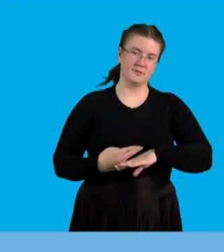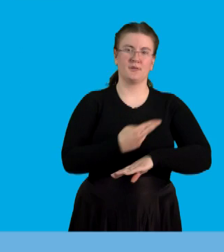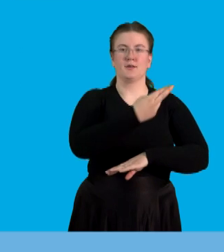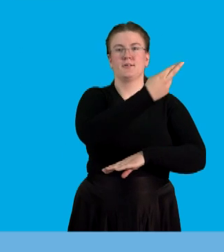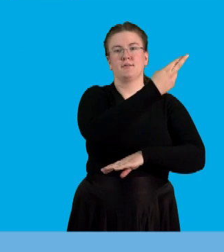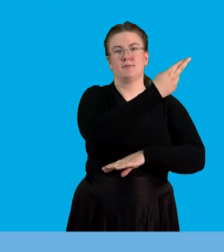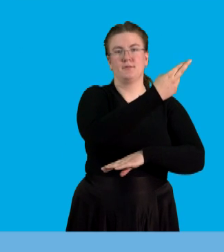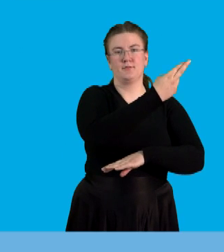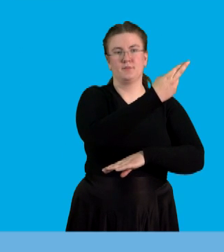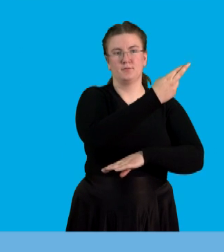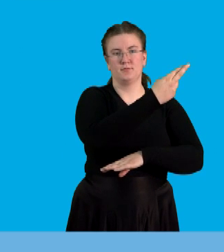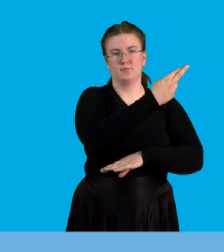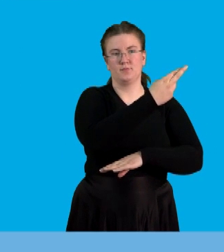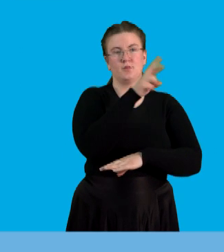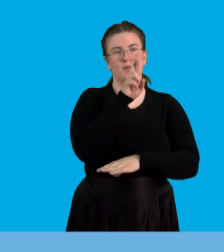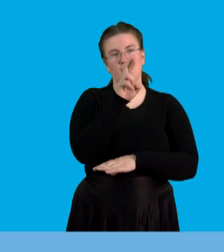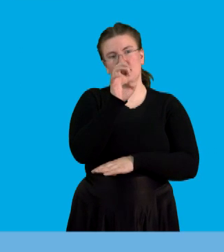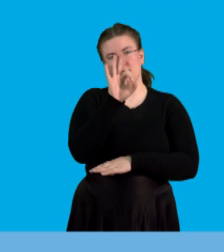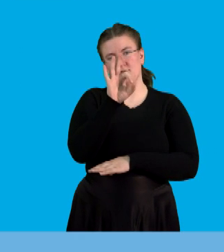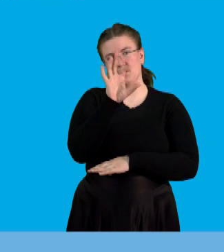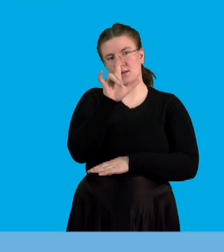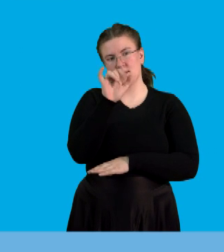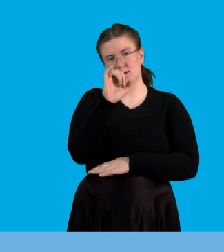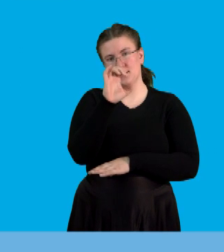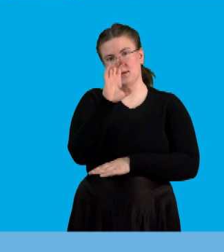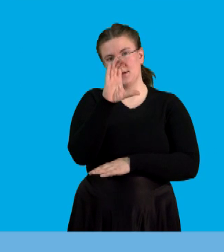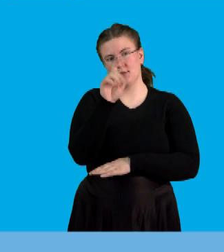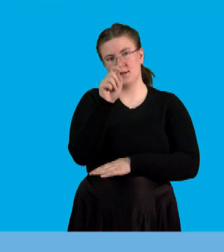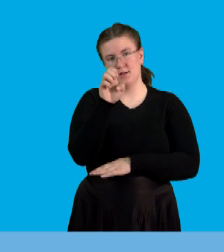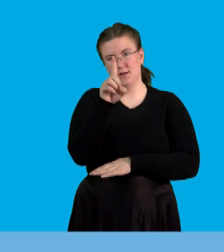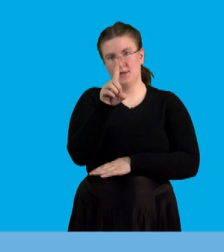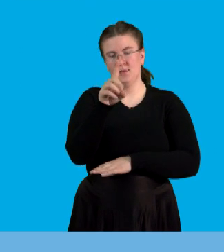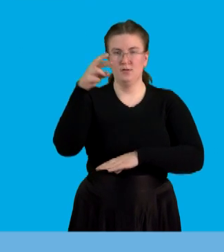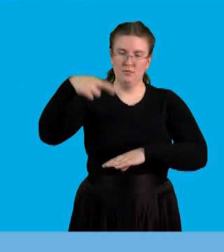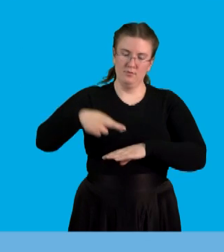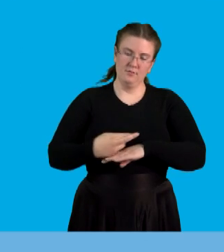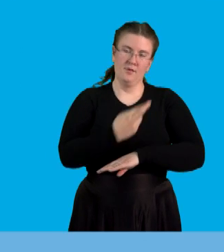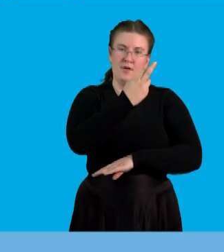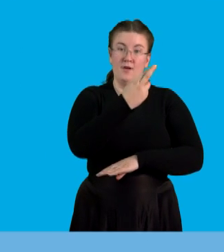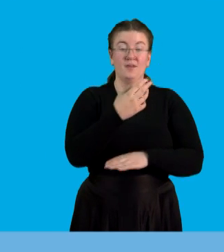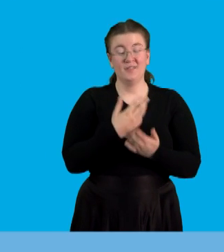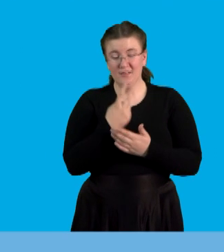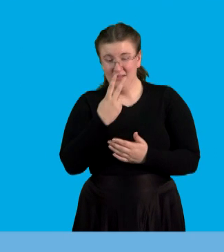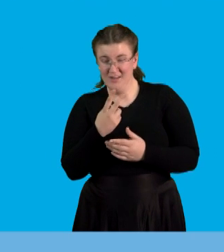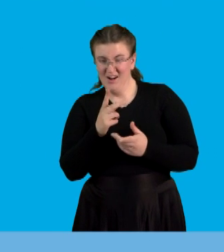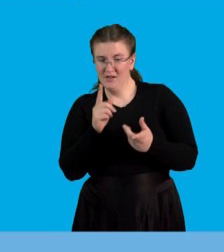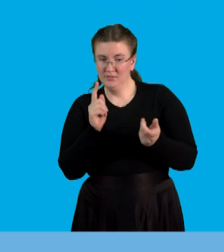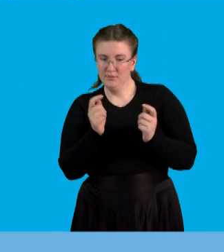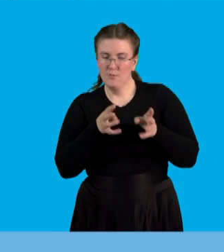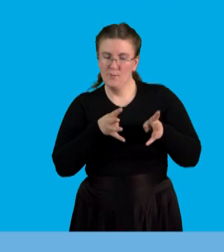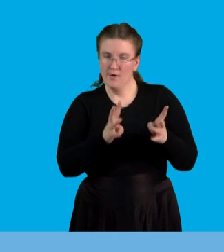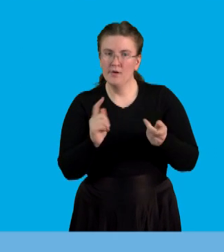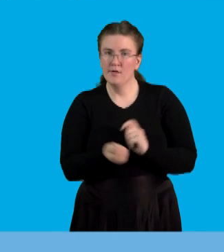and bounces off the surface, it becomes your reflected ray. So as you can see, the direction of this light ray has